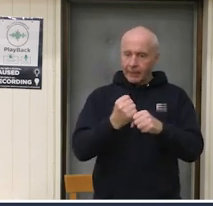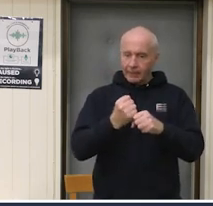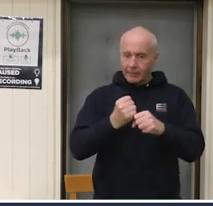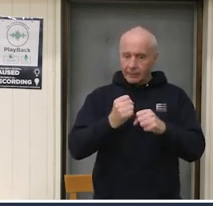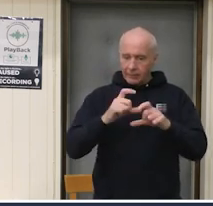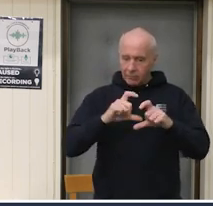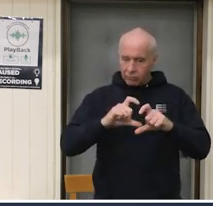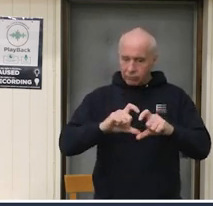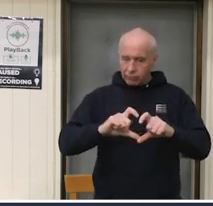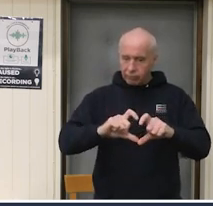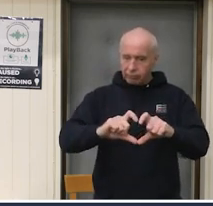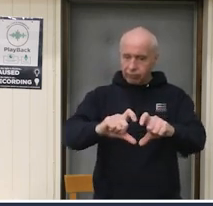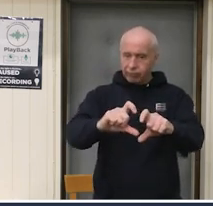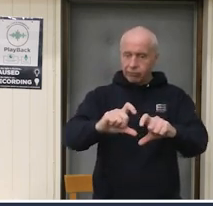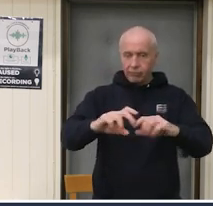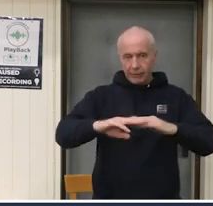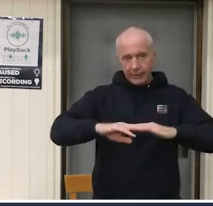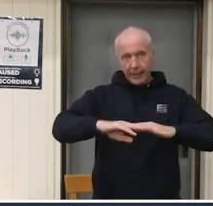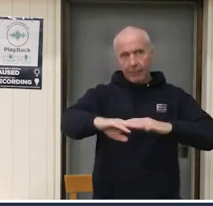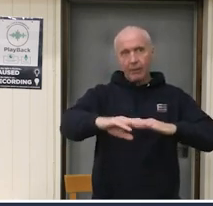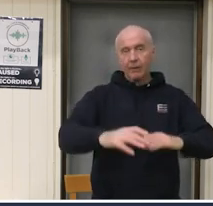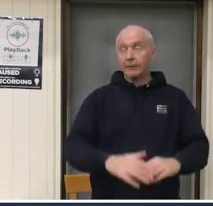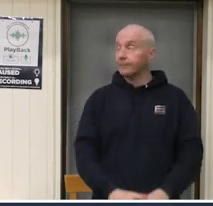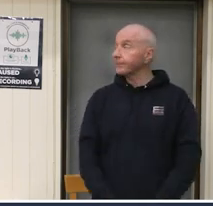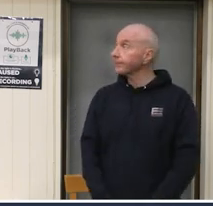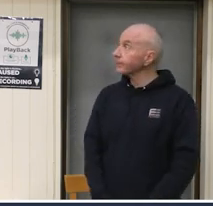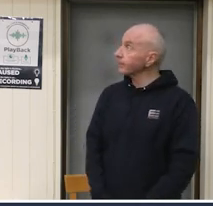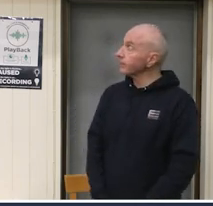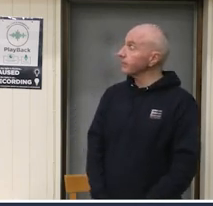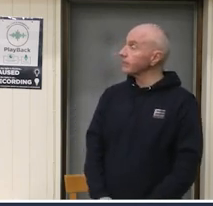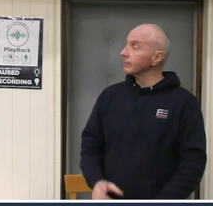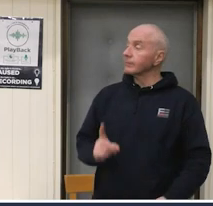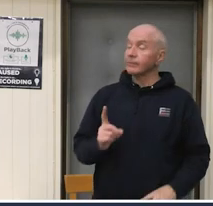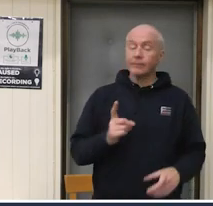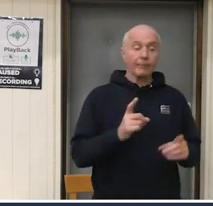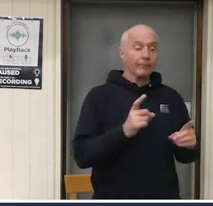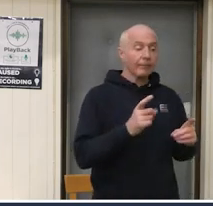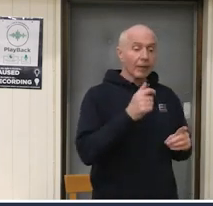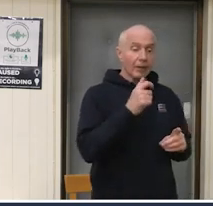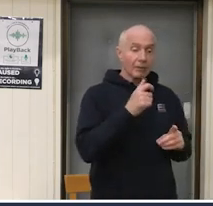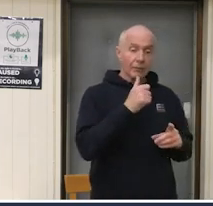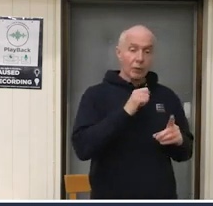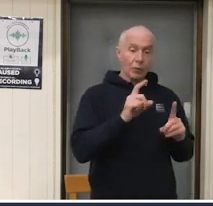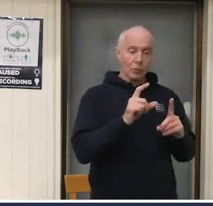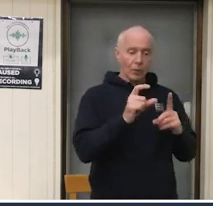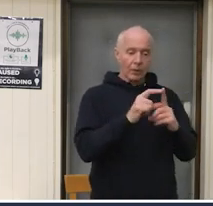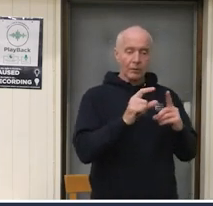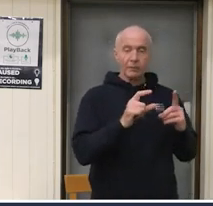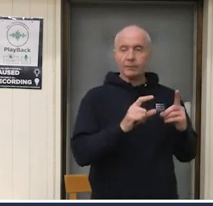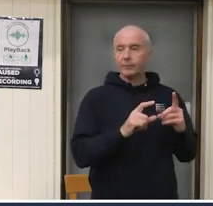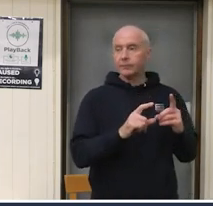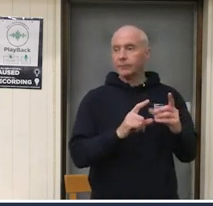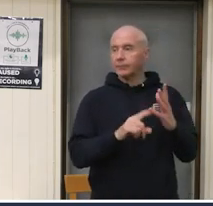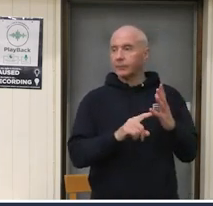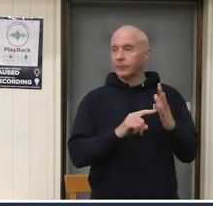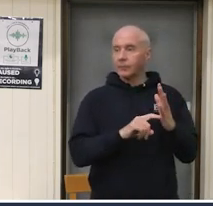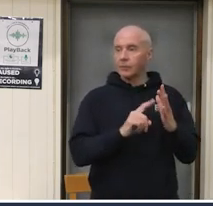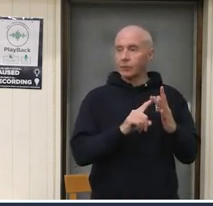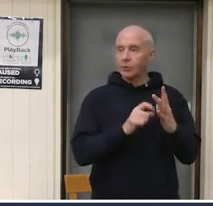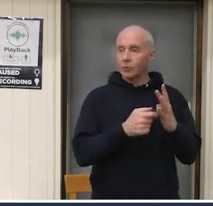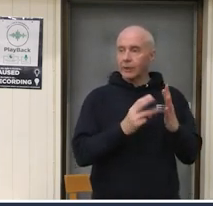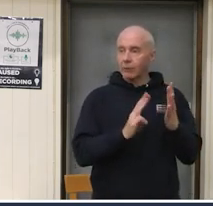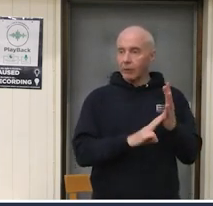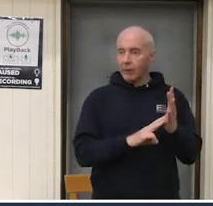And most of that research is done with just deuterium, because as soon as you put tritium into the reactor, A, you're using valuable tritium,